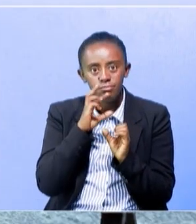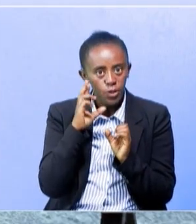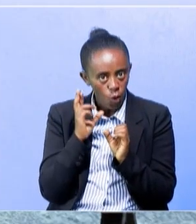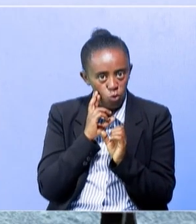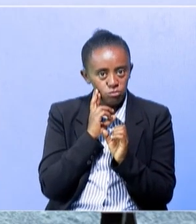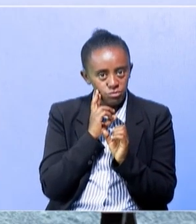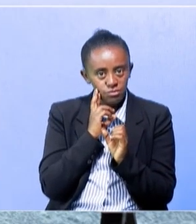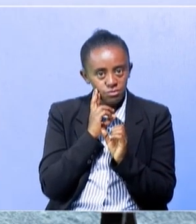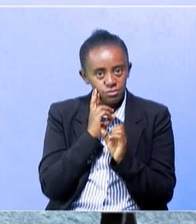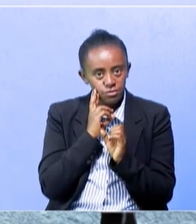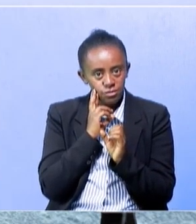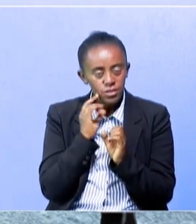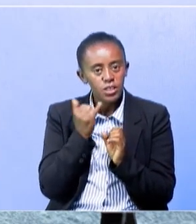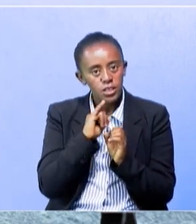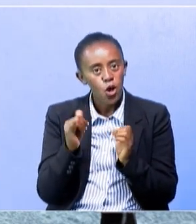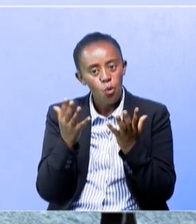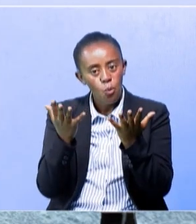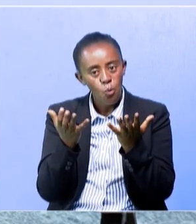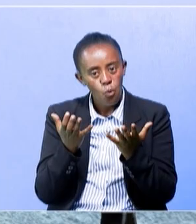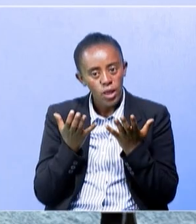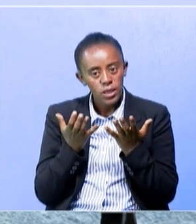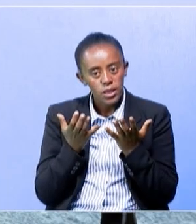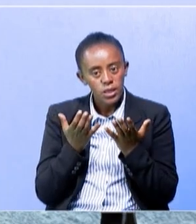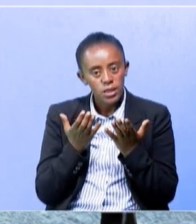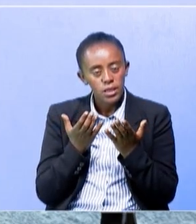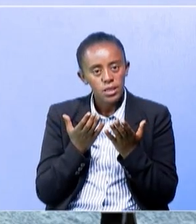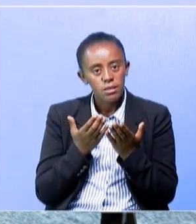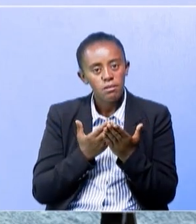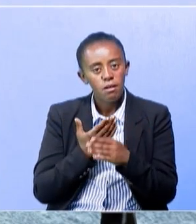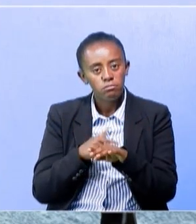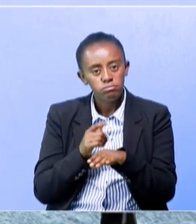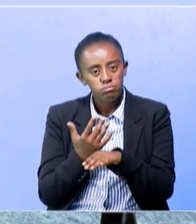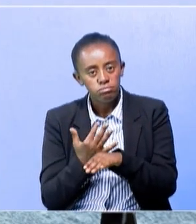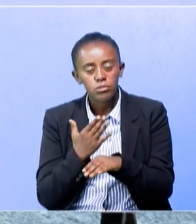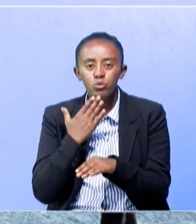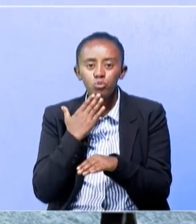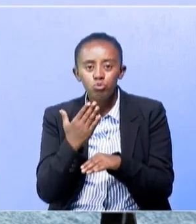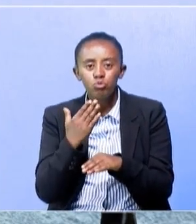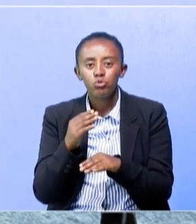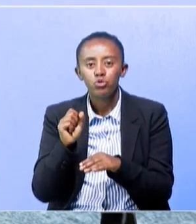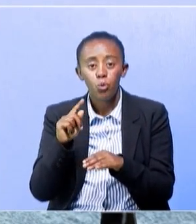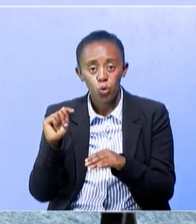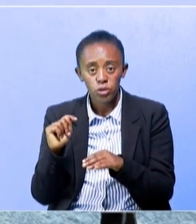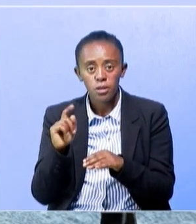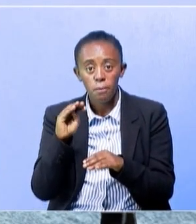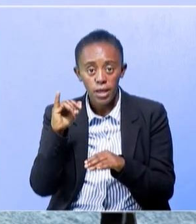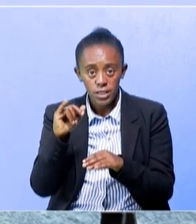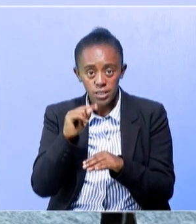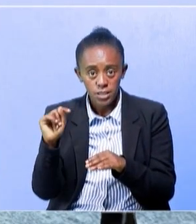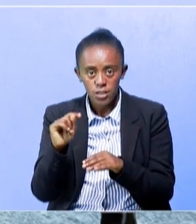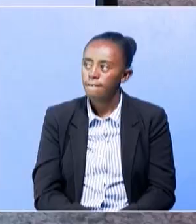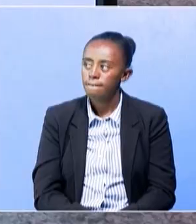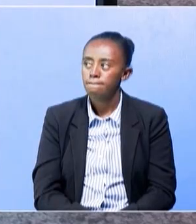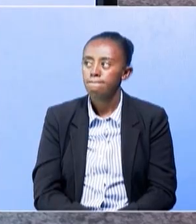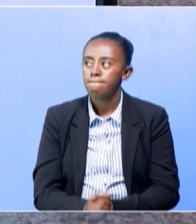because they went early, they found a good spot by the